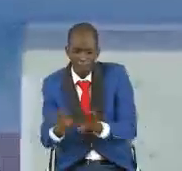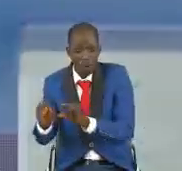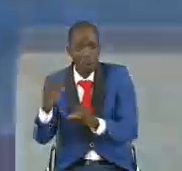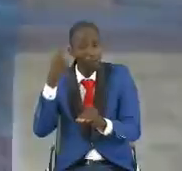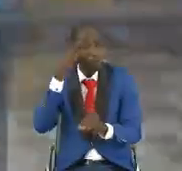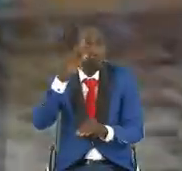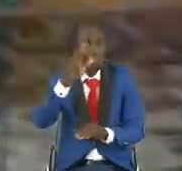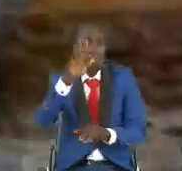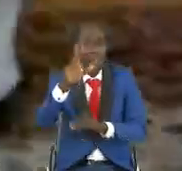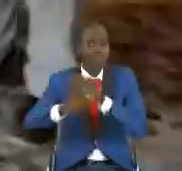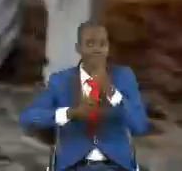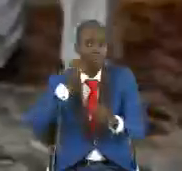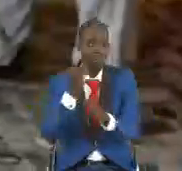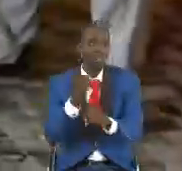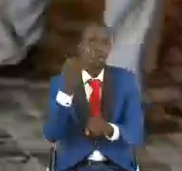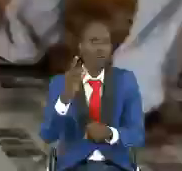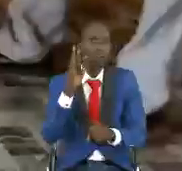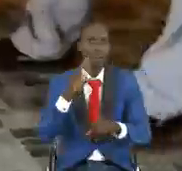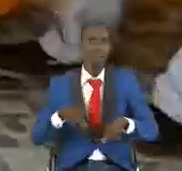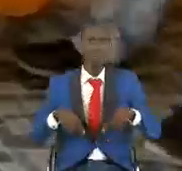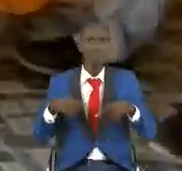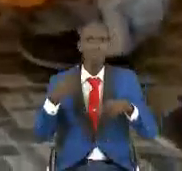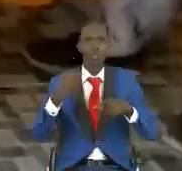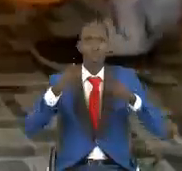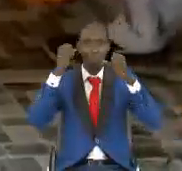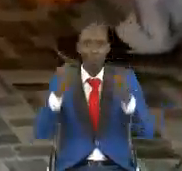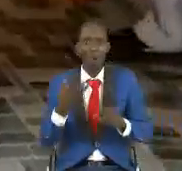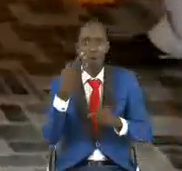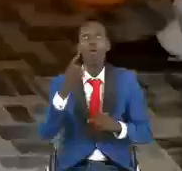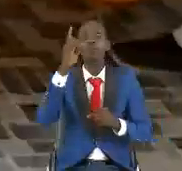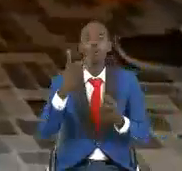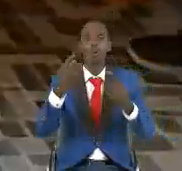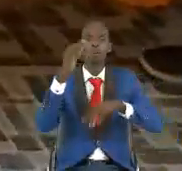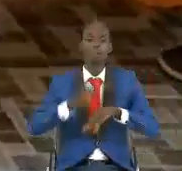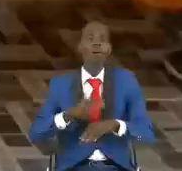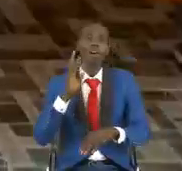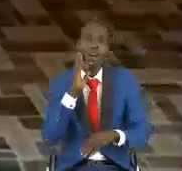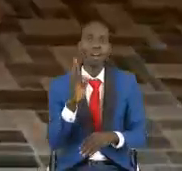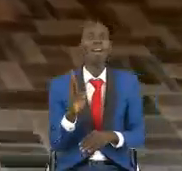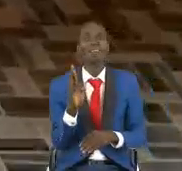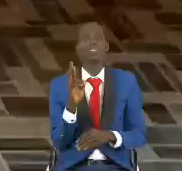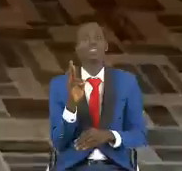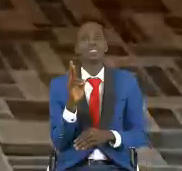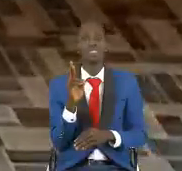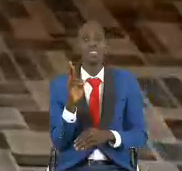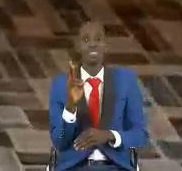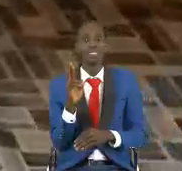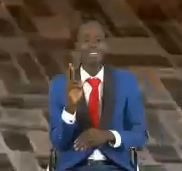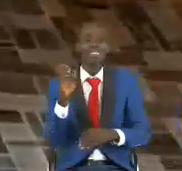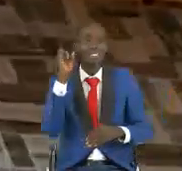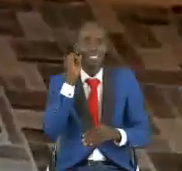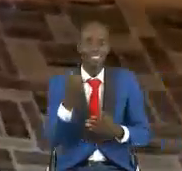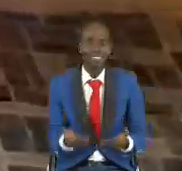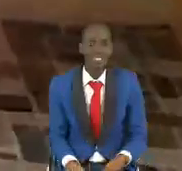years of her life. The power of God came upon her. She rose up from